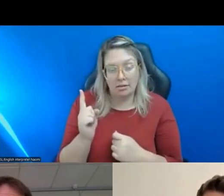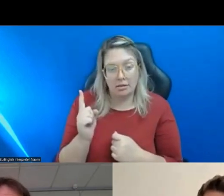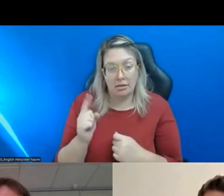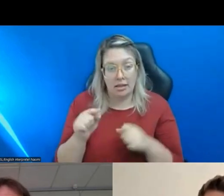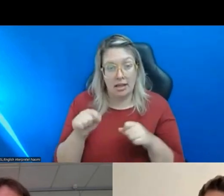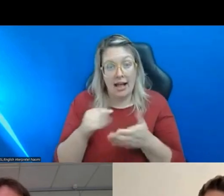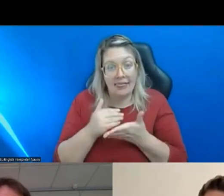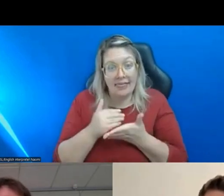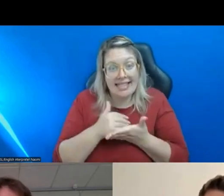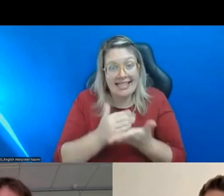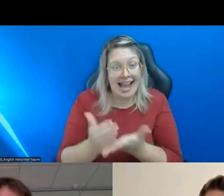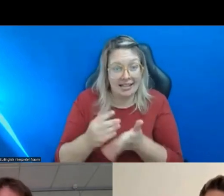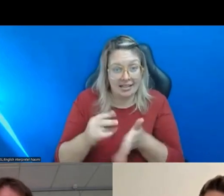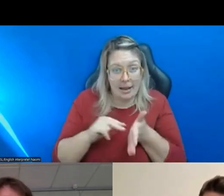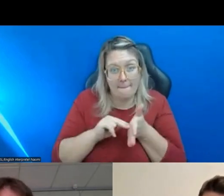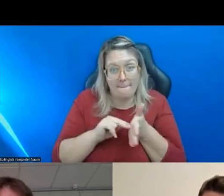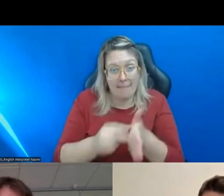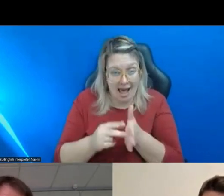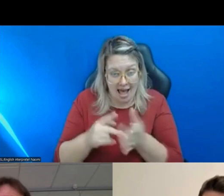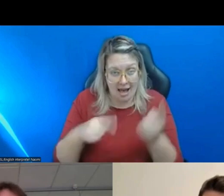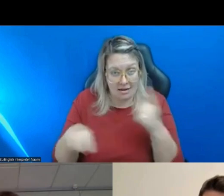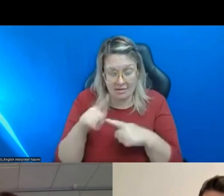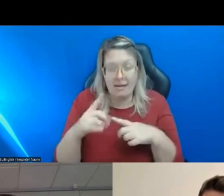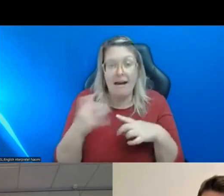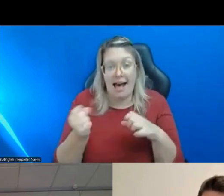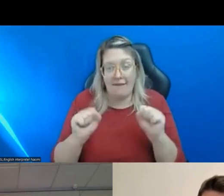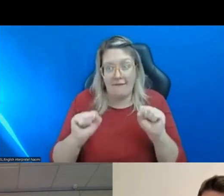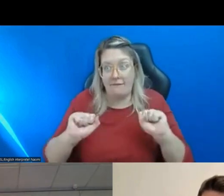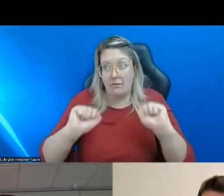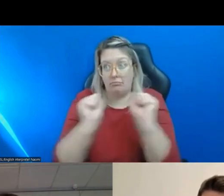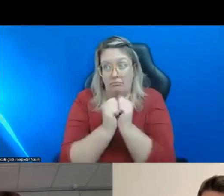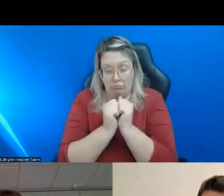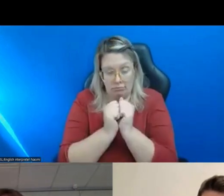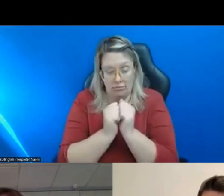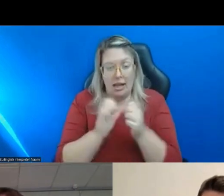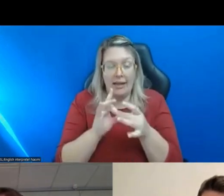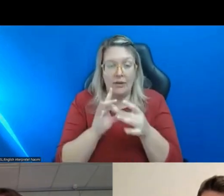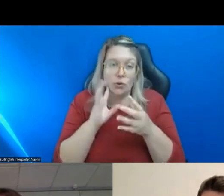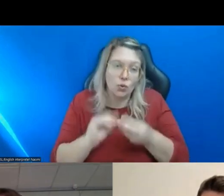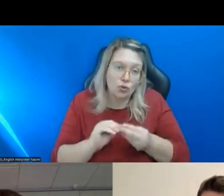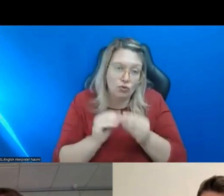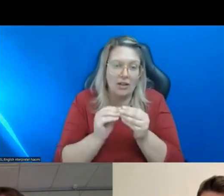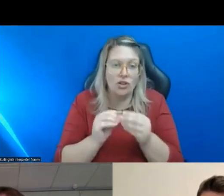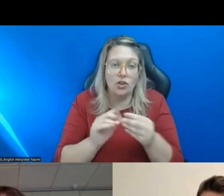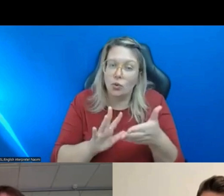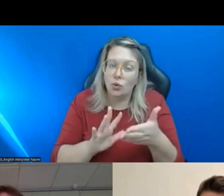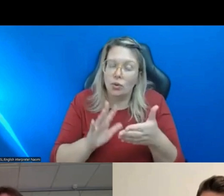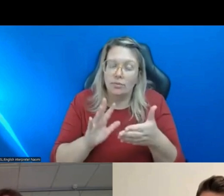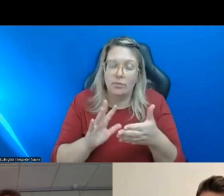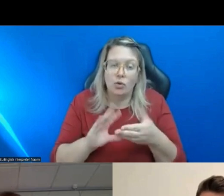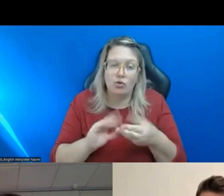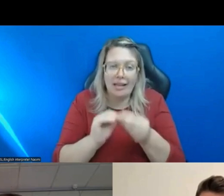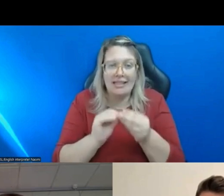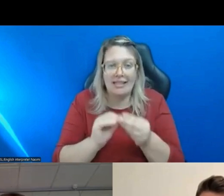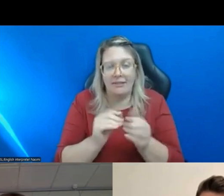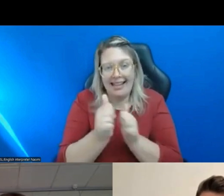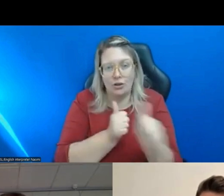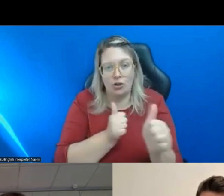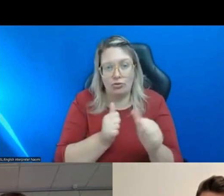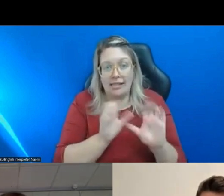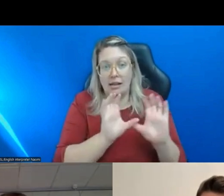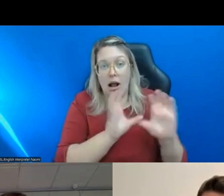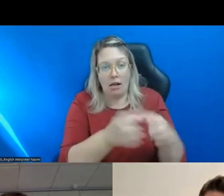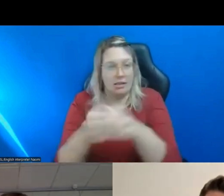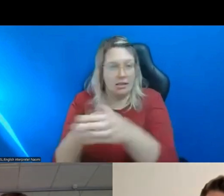plan, there is a commitment to think about the creative industries clusters across the whole country. So these are places which have